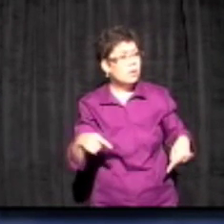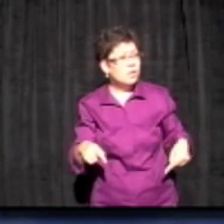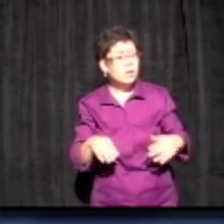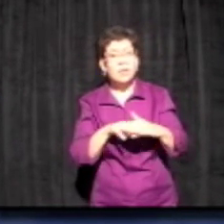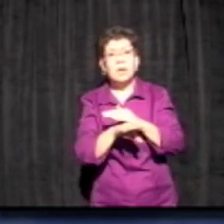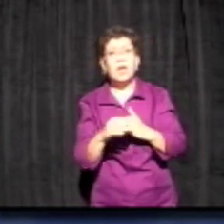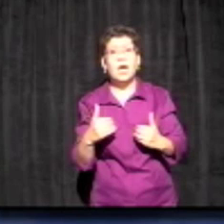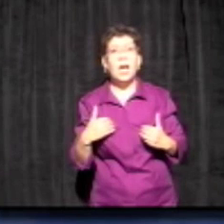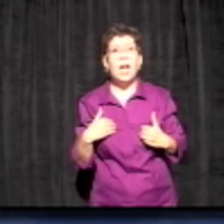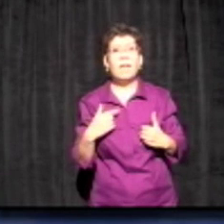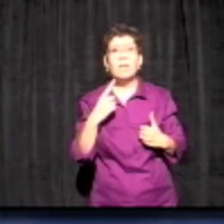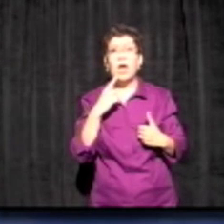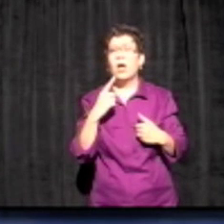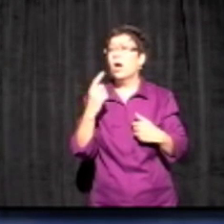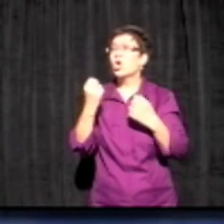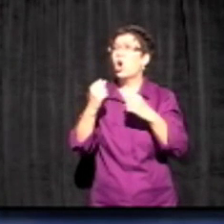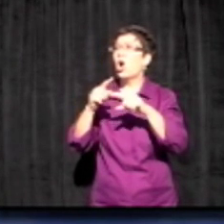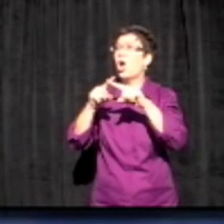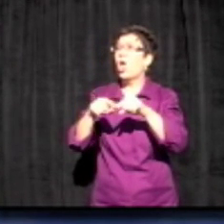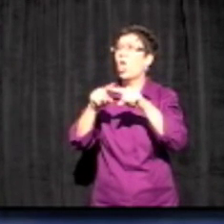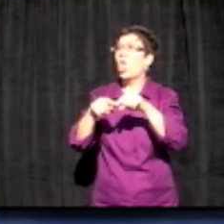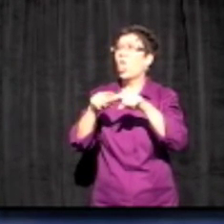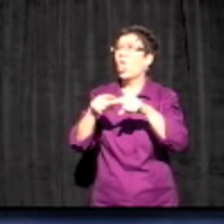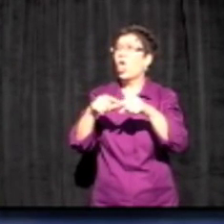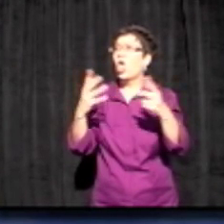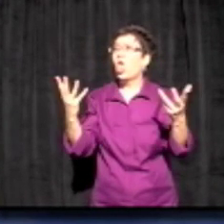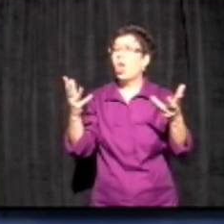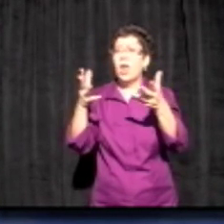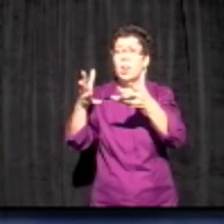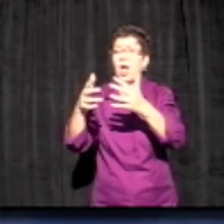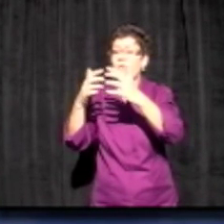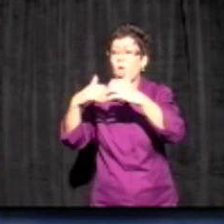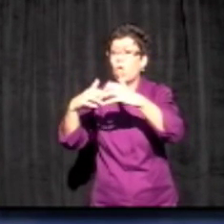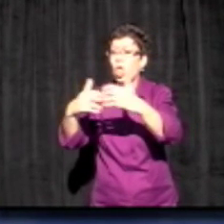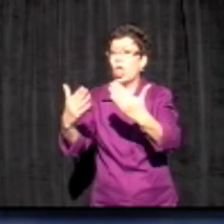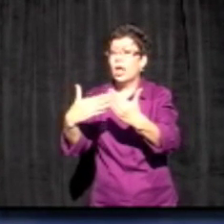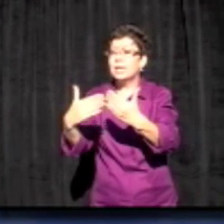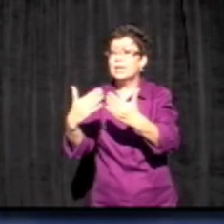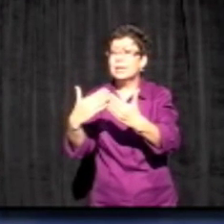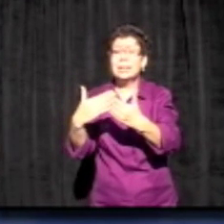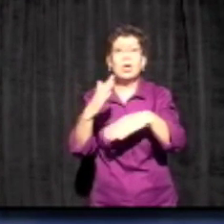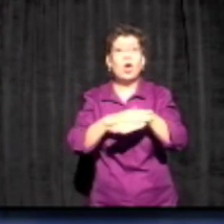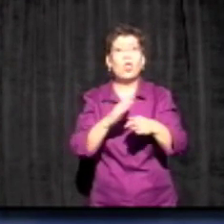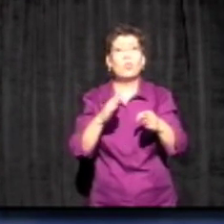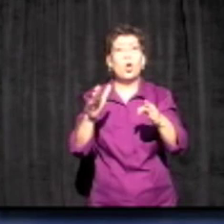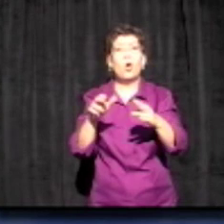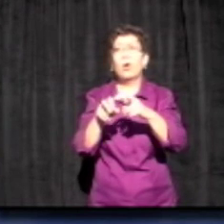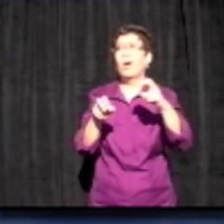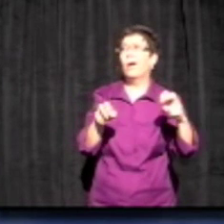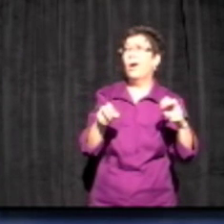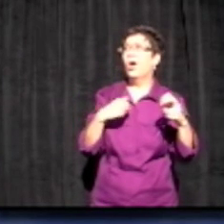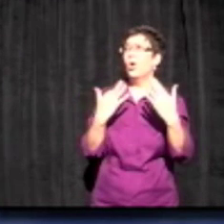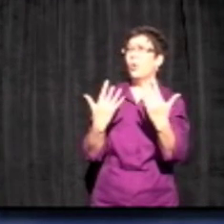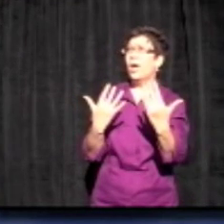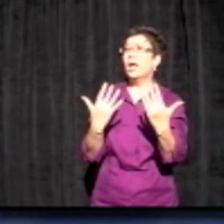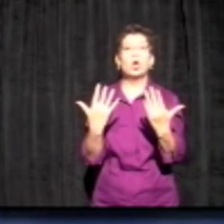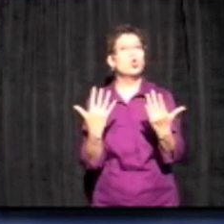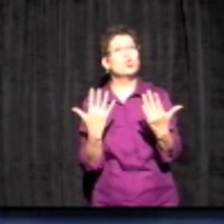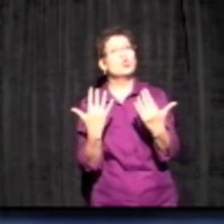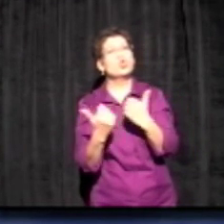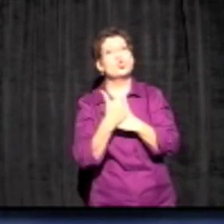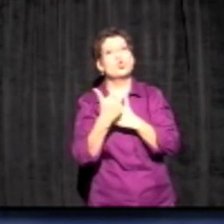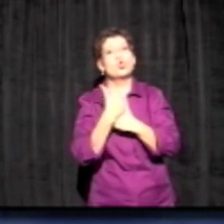nothing could be worse than being stranded on the road without your vehicle. It's a matter of life or